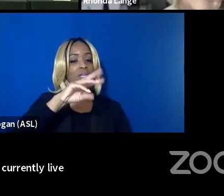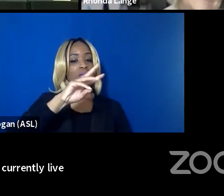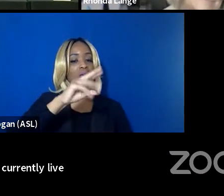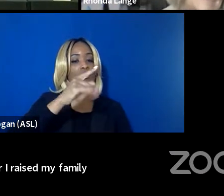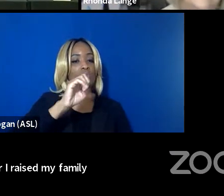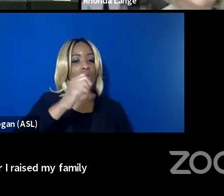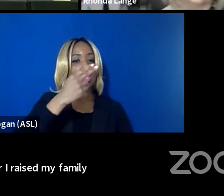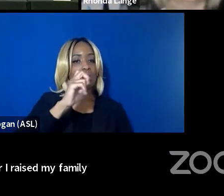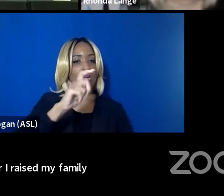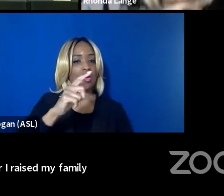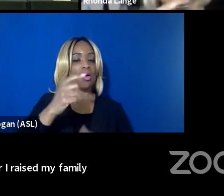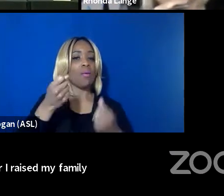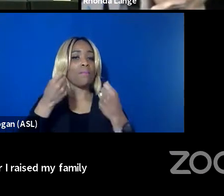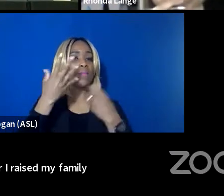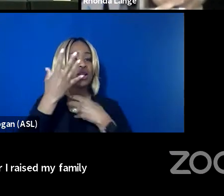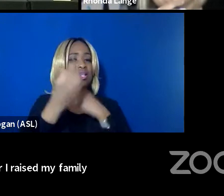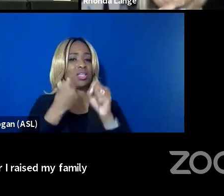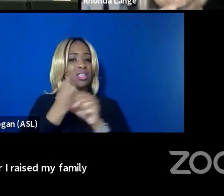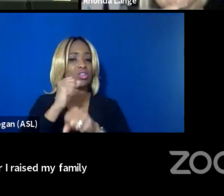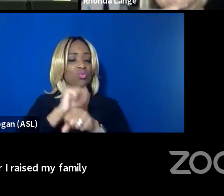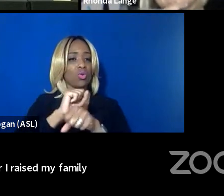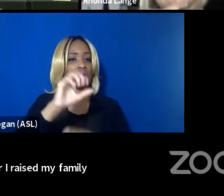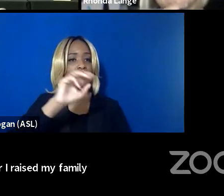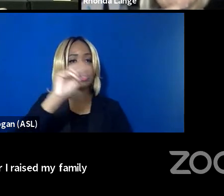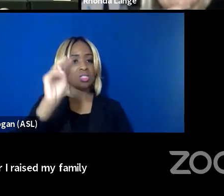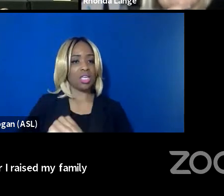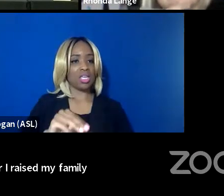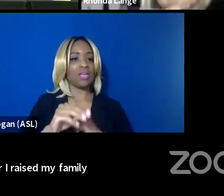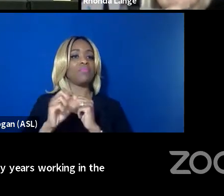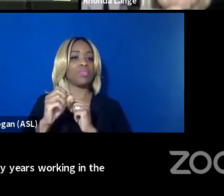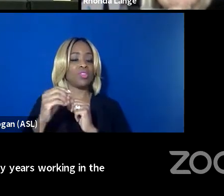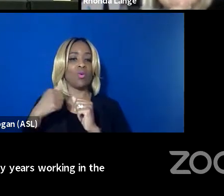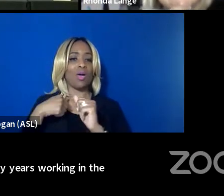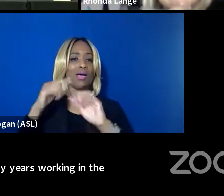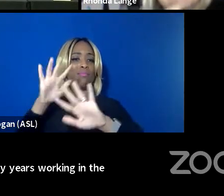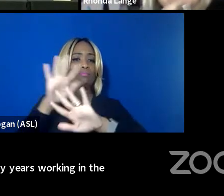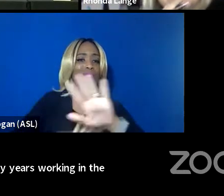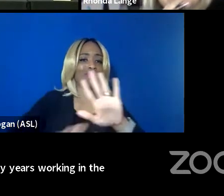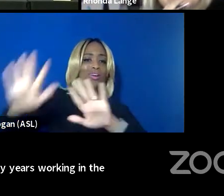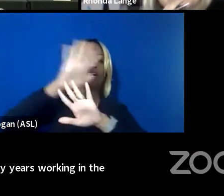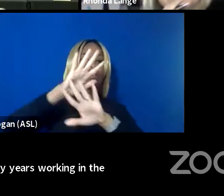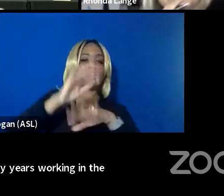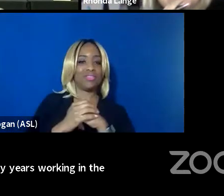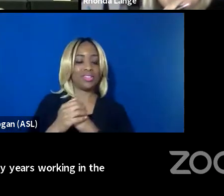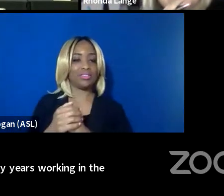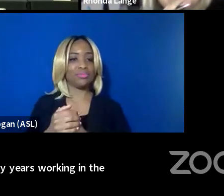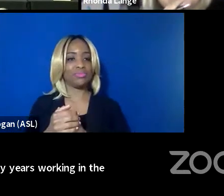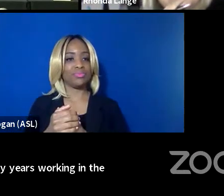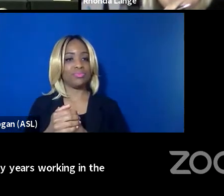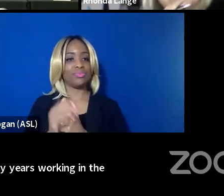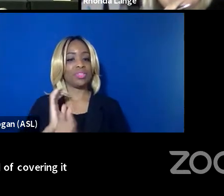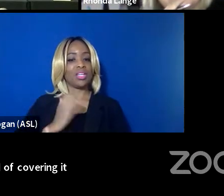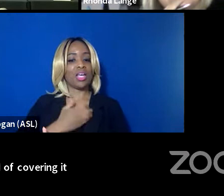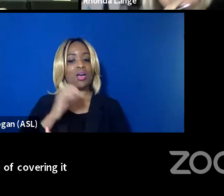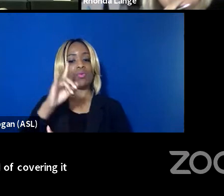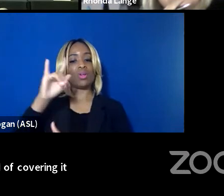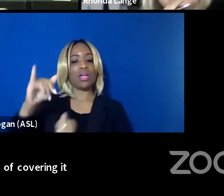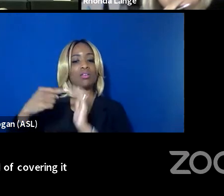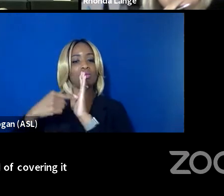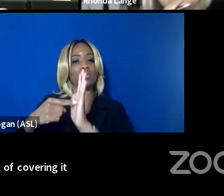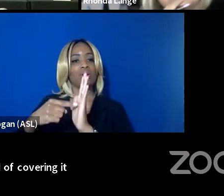years working in the Muskegon area, so I'm kind of covering it all. Our county is represented